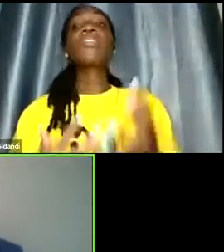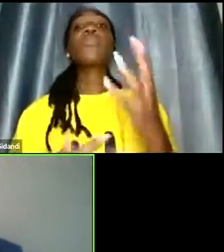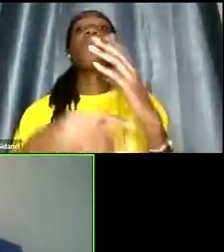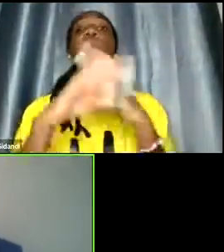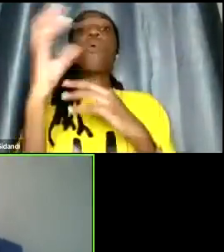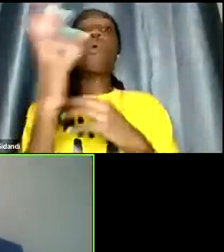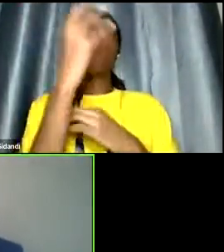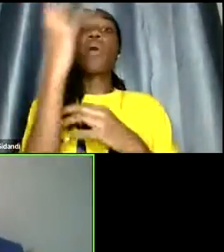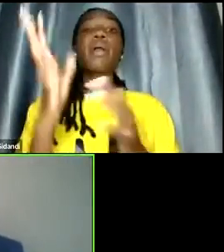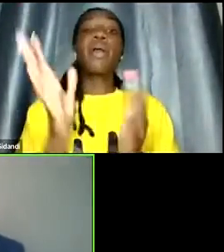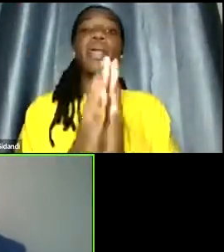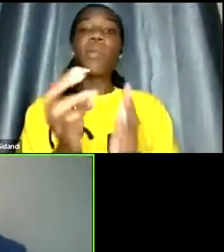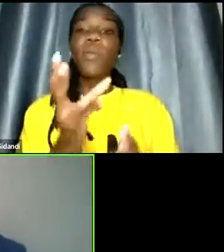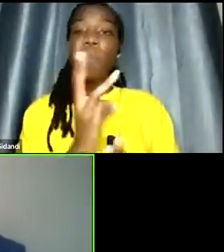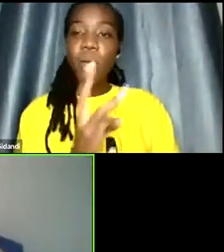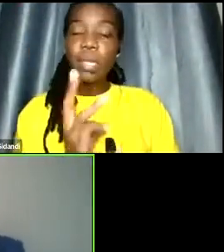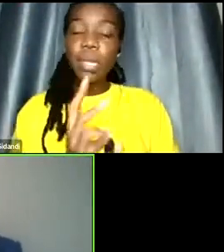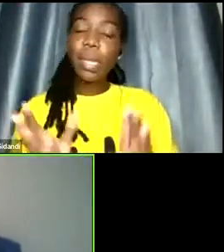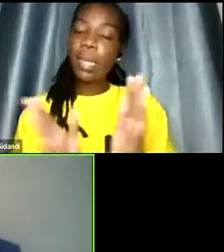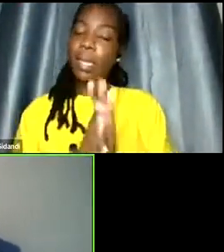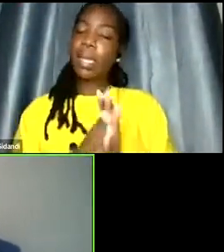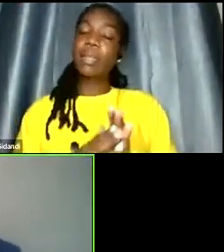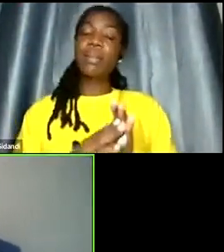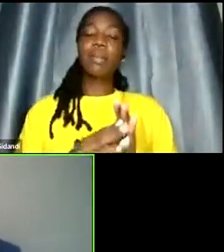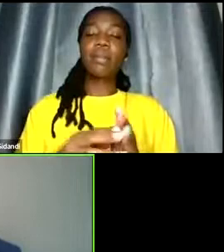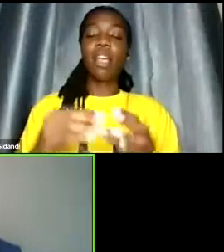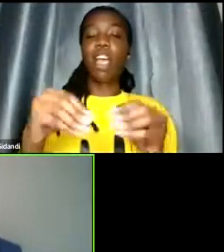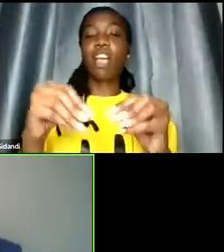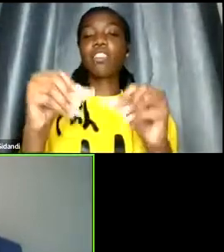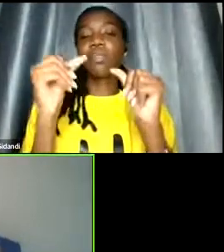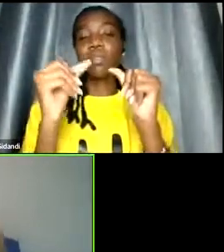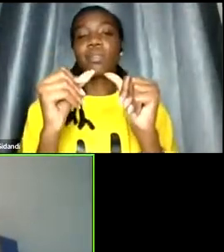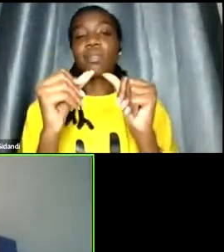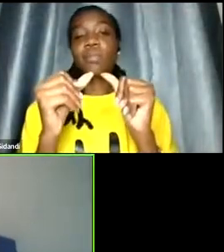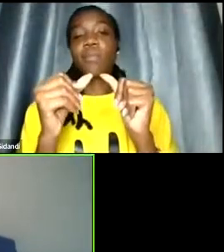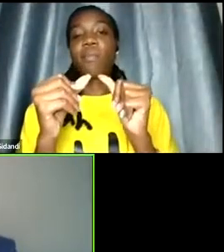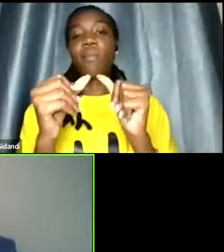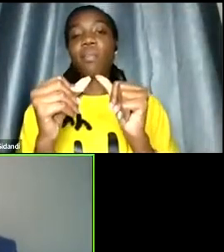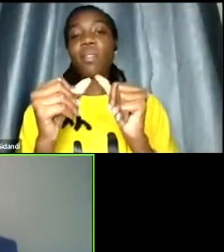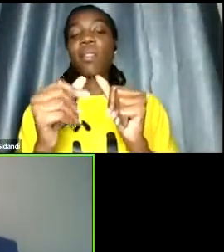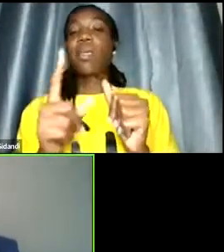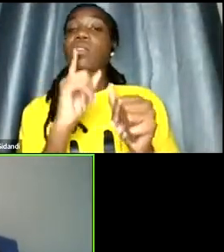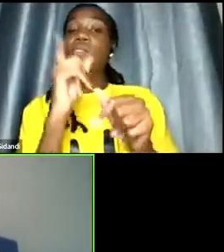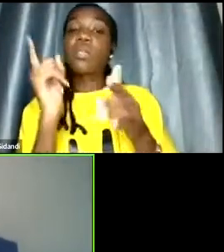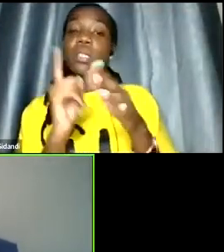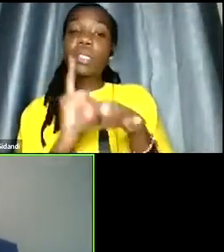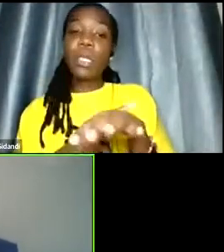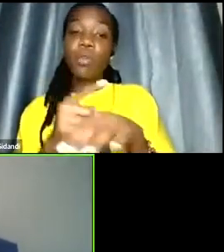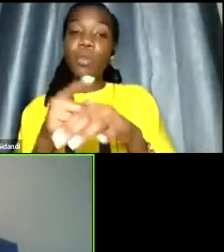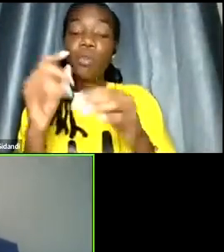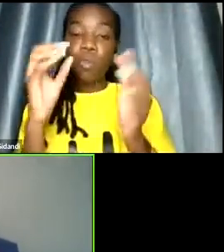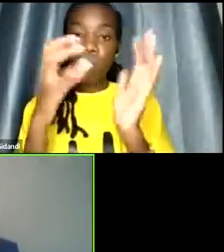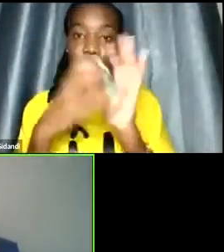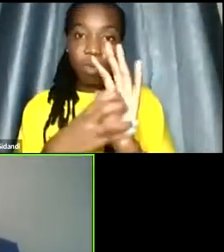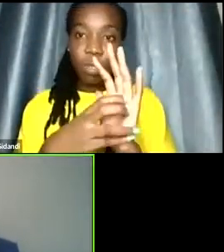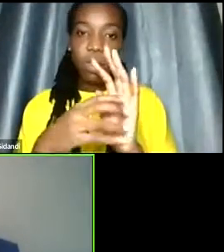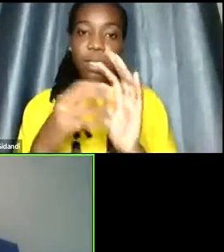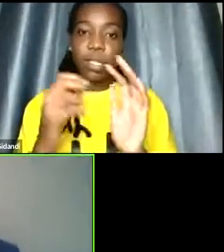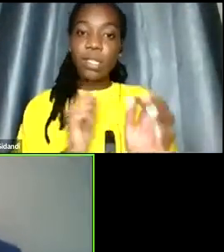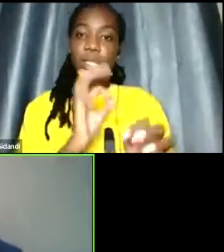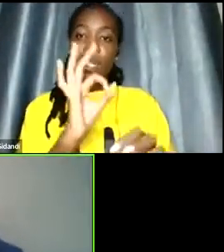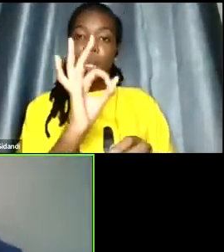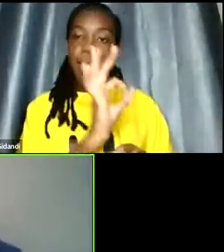crucible experiment. You burnt up the paper. It cannot go back to being paper. So when you put your stuff through crucible experiments, very,